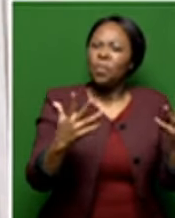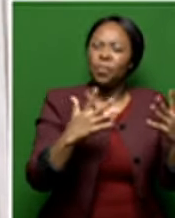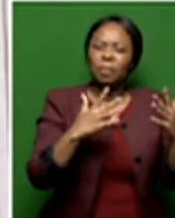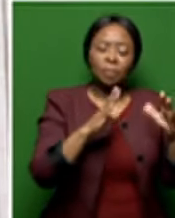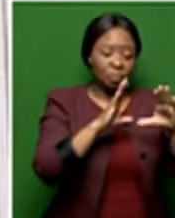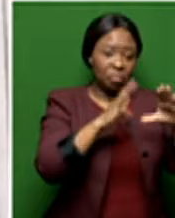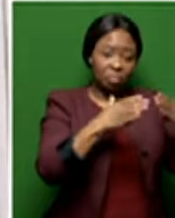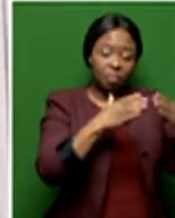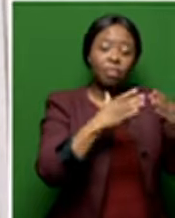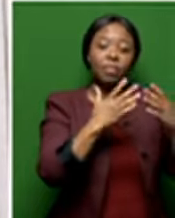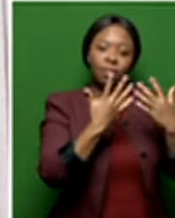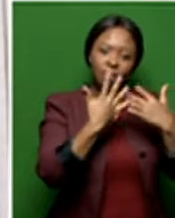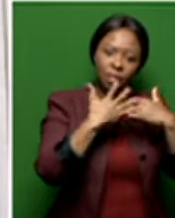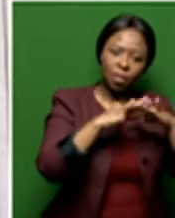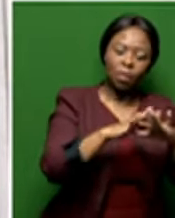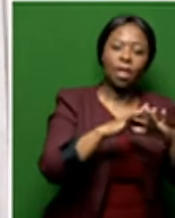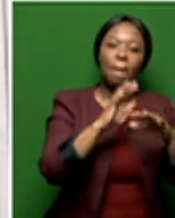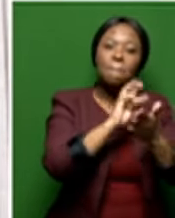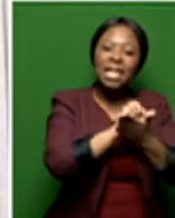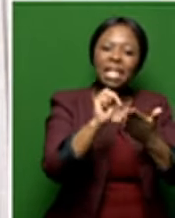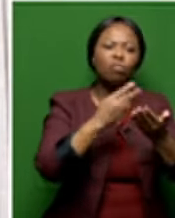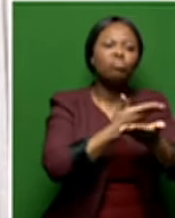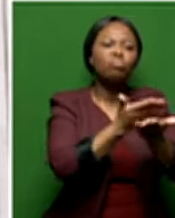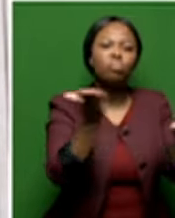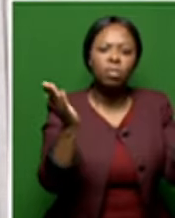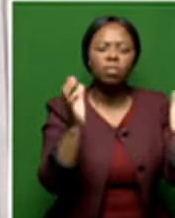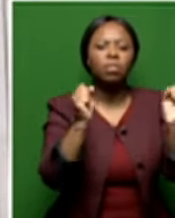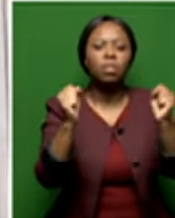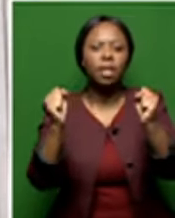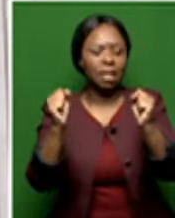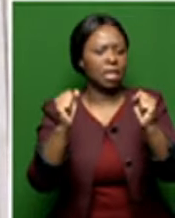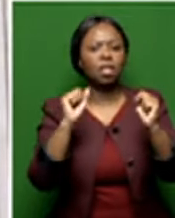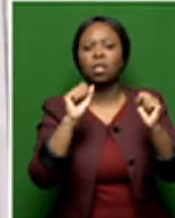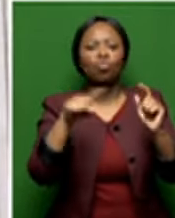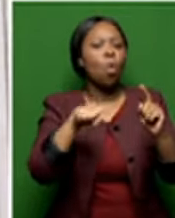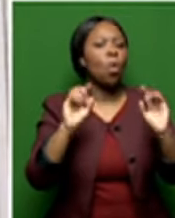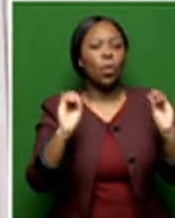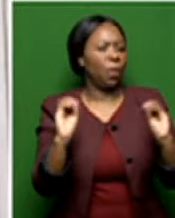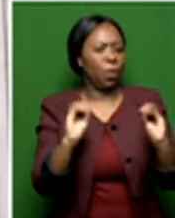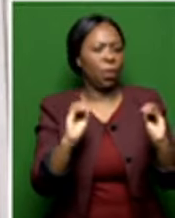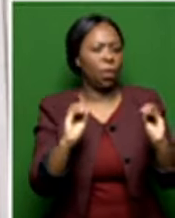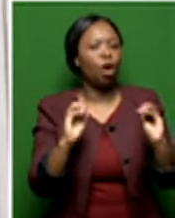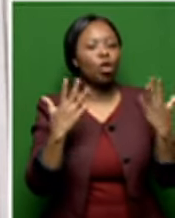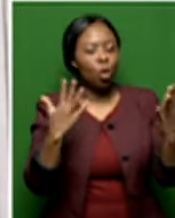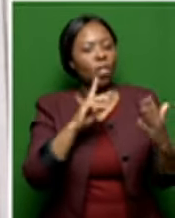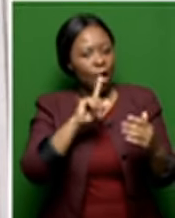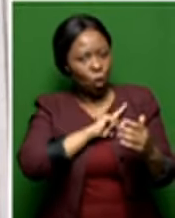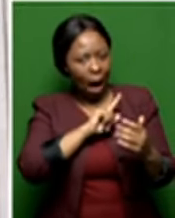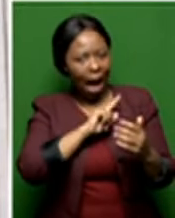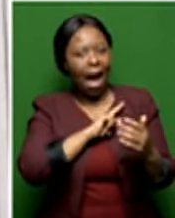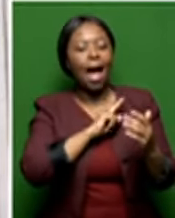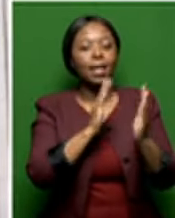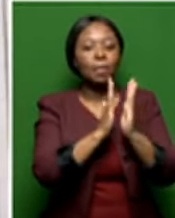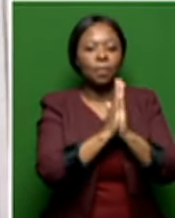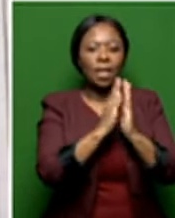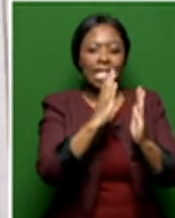of the community and relay His message, there's nothing wrong with that. And that's what we're trying to do. Even in the album,